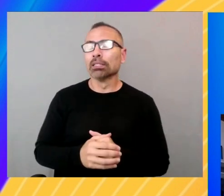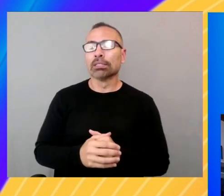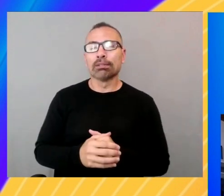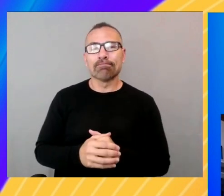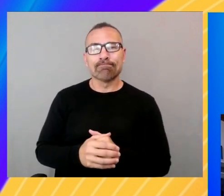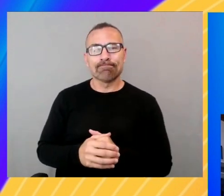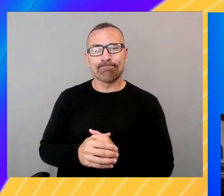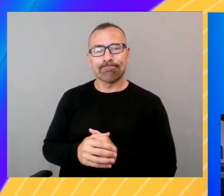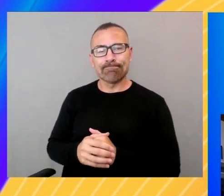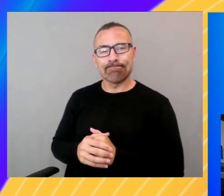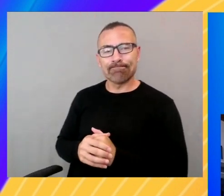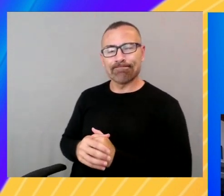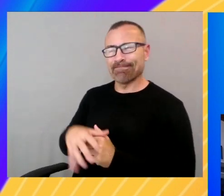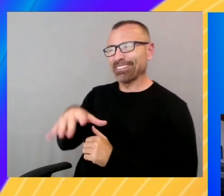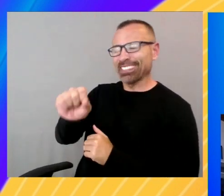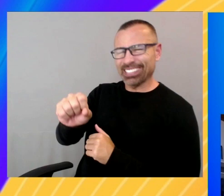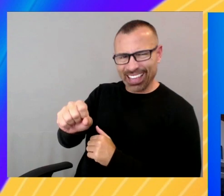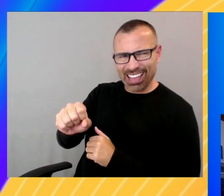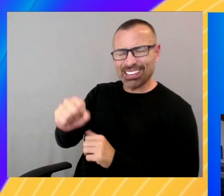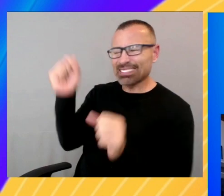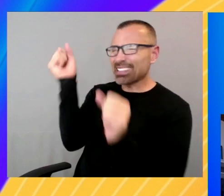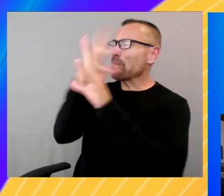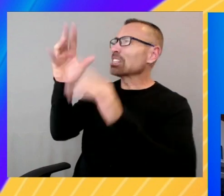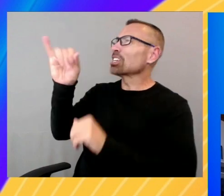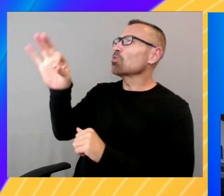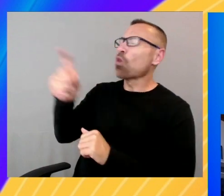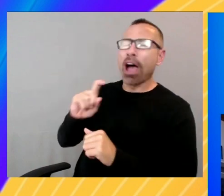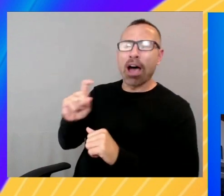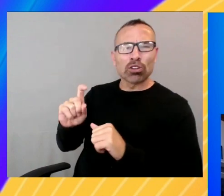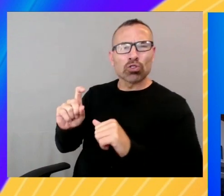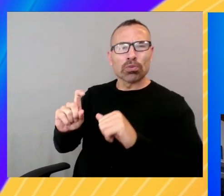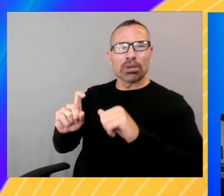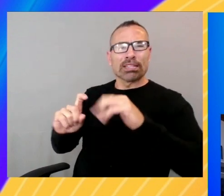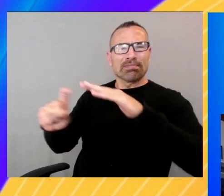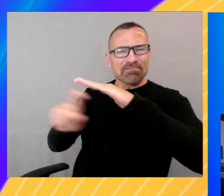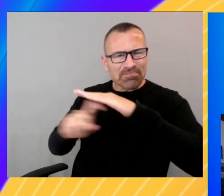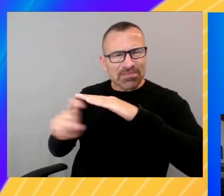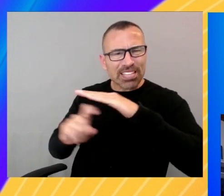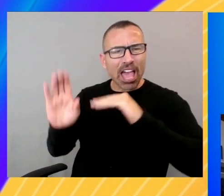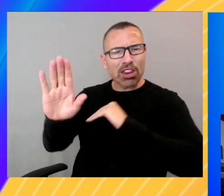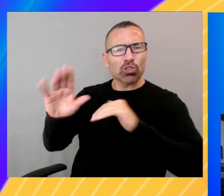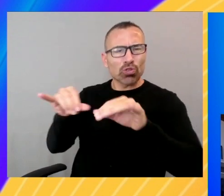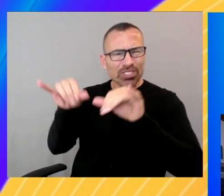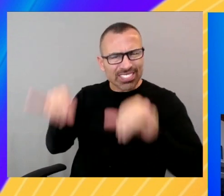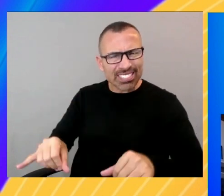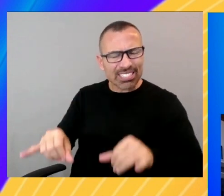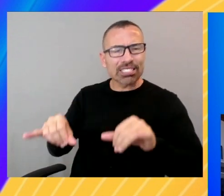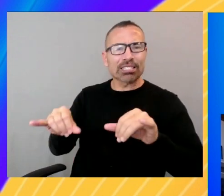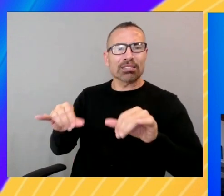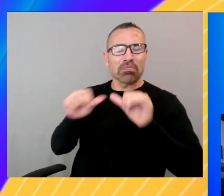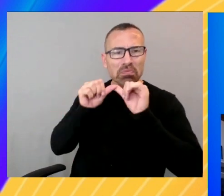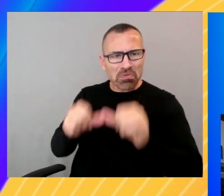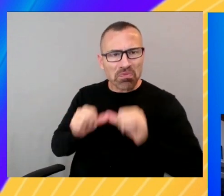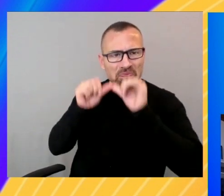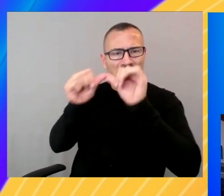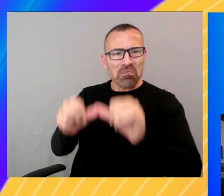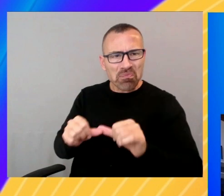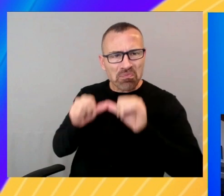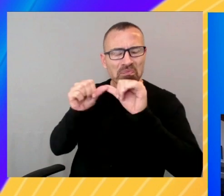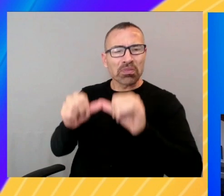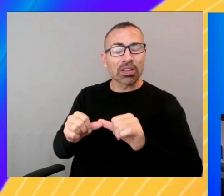of your different systems for the need to patch them, as well as actually deploying it across all of